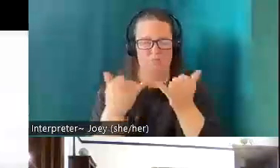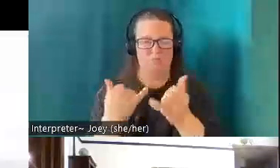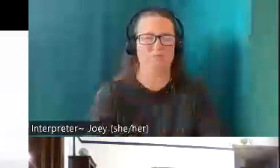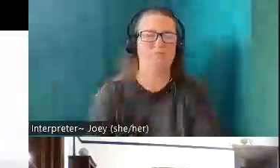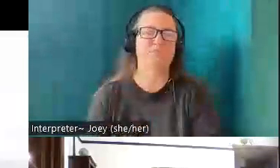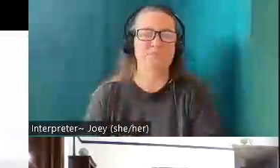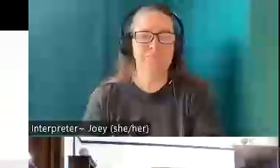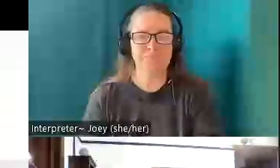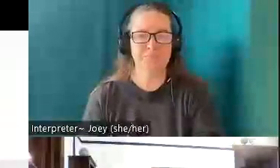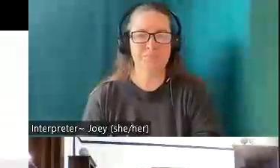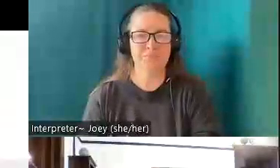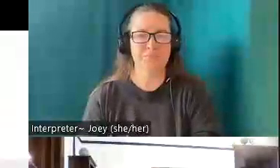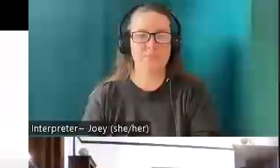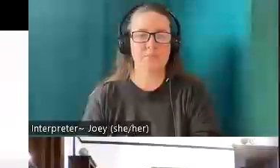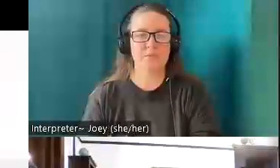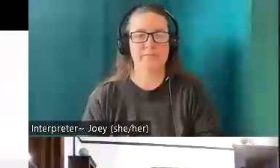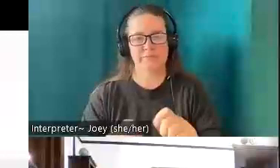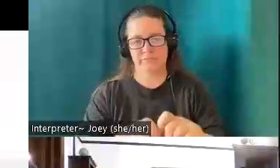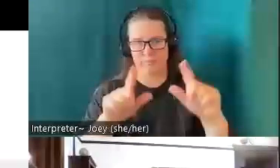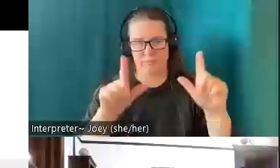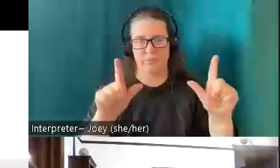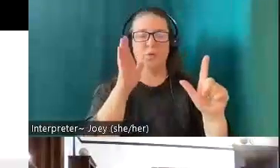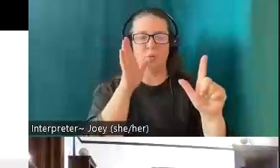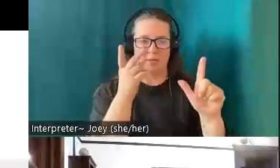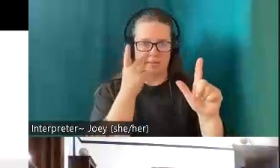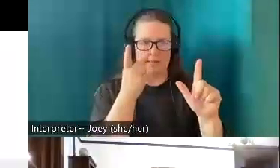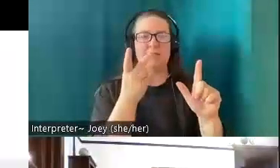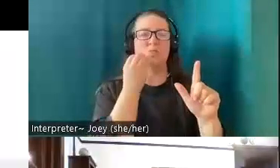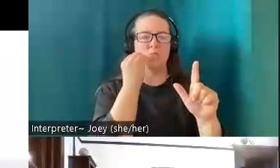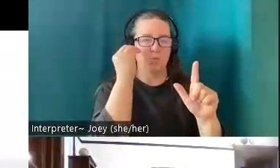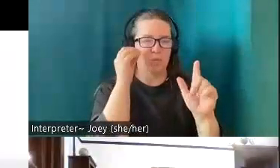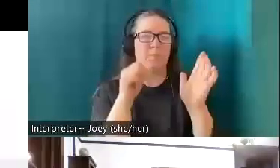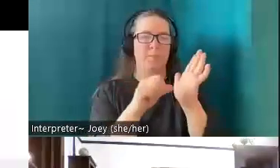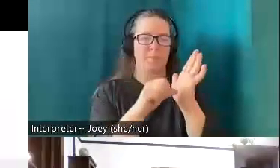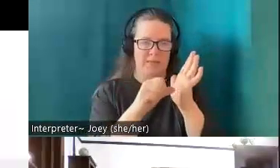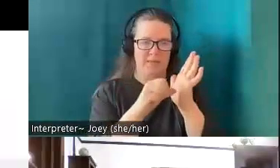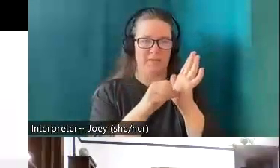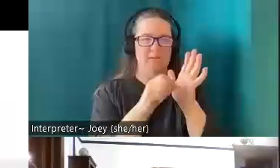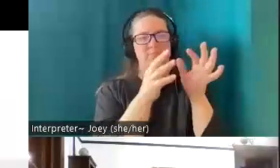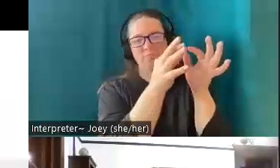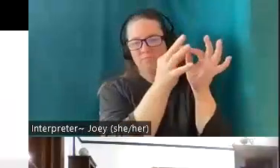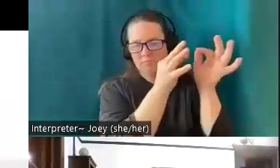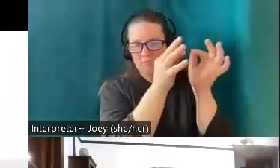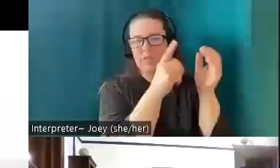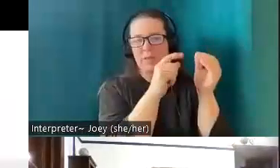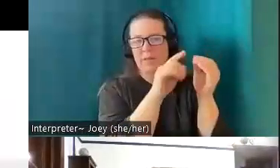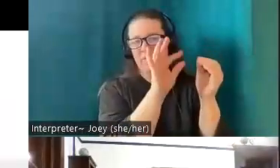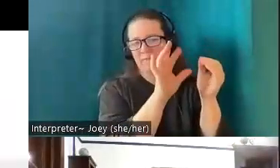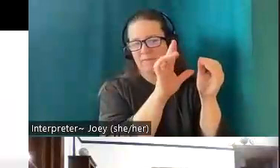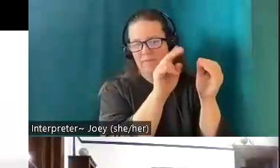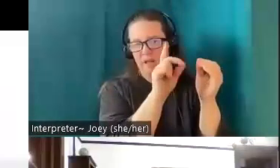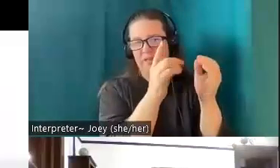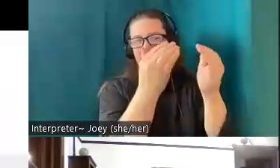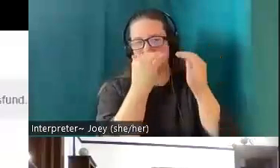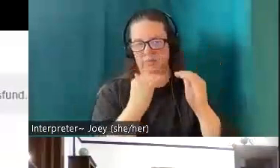And when this comes up, you will see a home page that includes some text up top about the fund and some further instructions below about how to